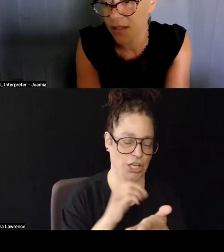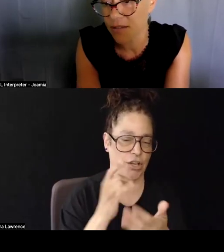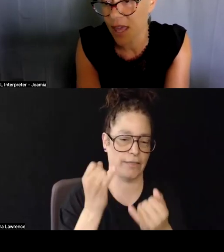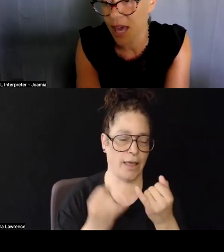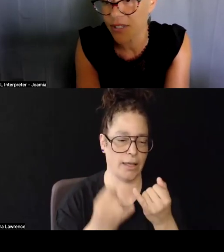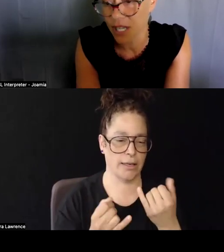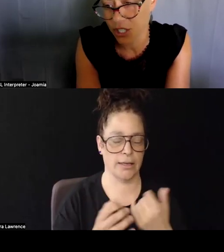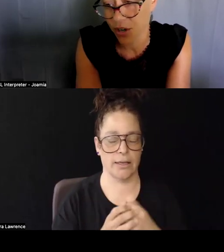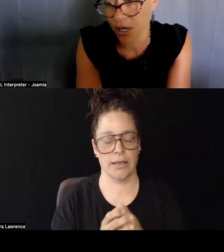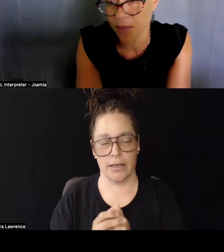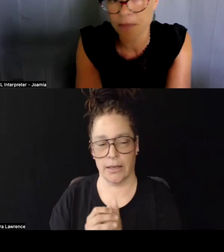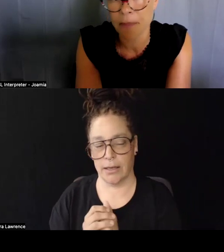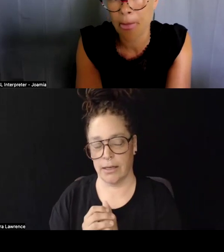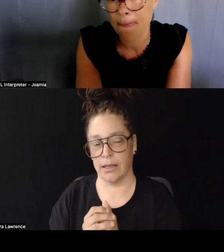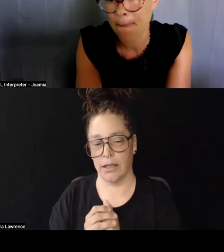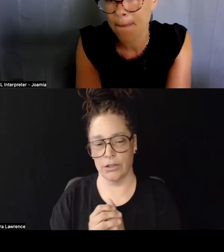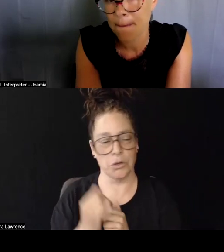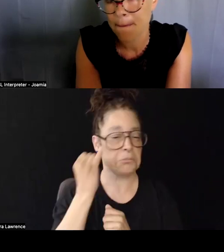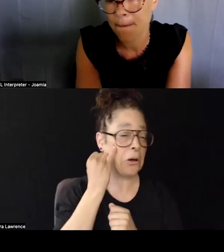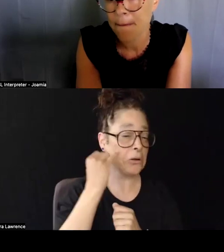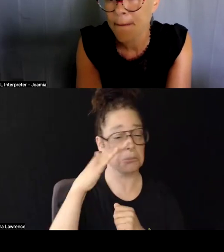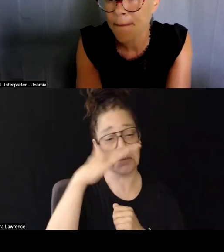end, they have a dictionary.